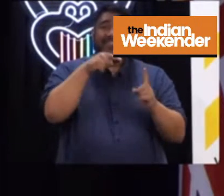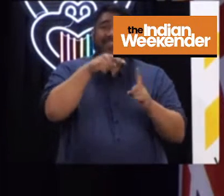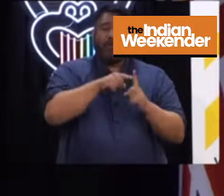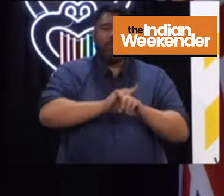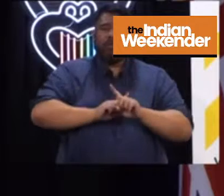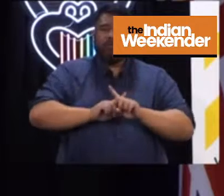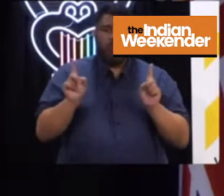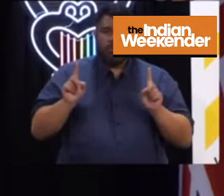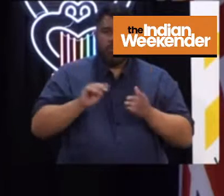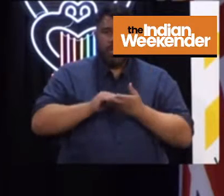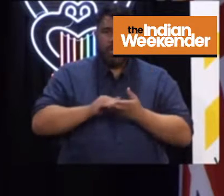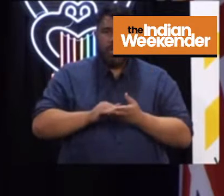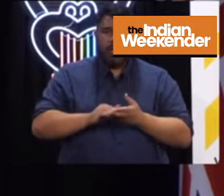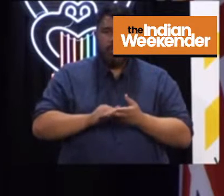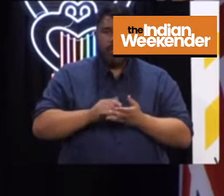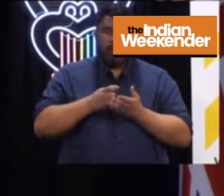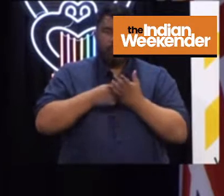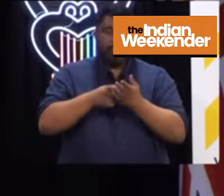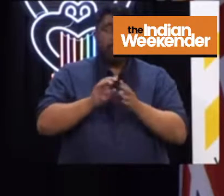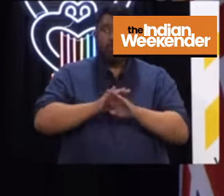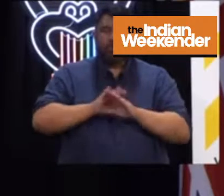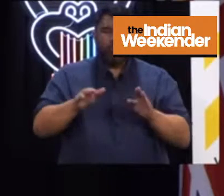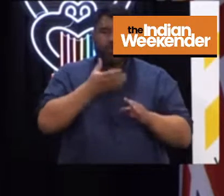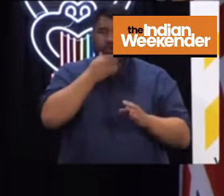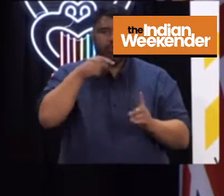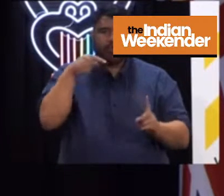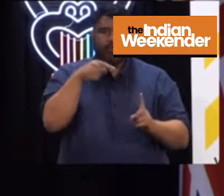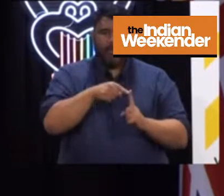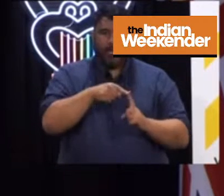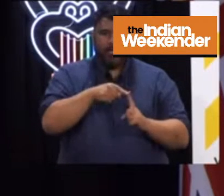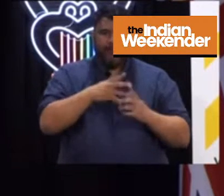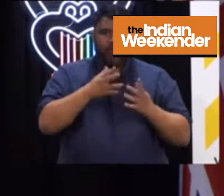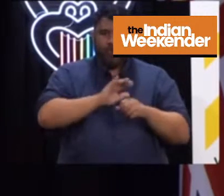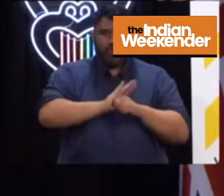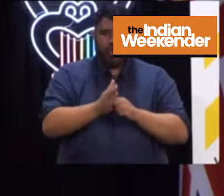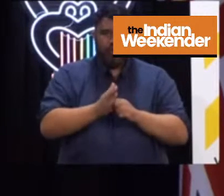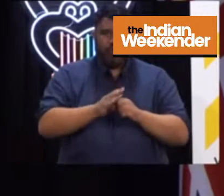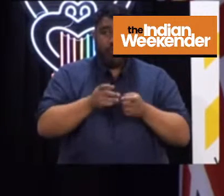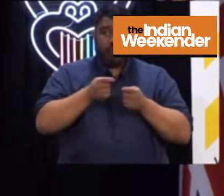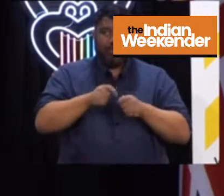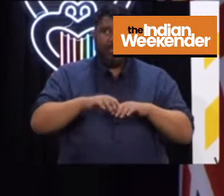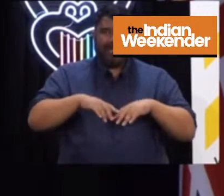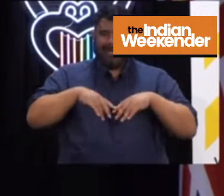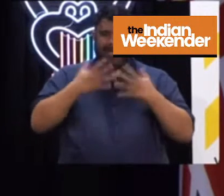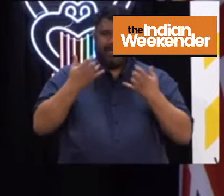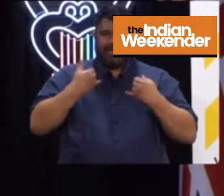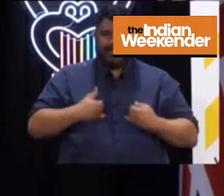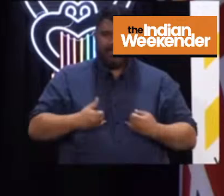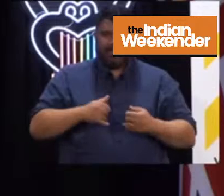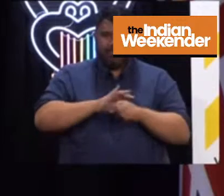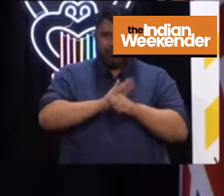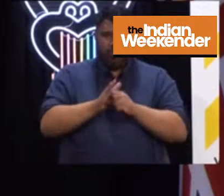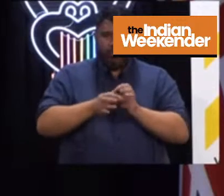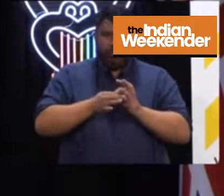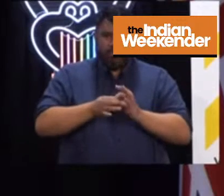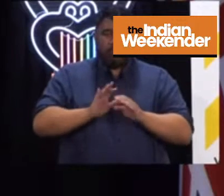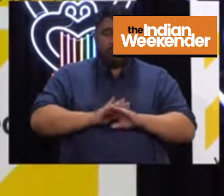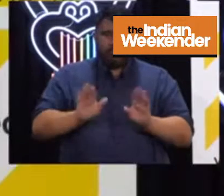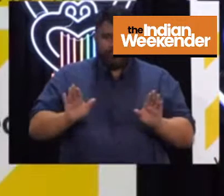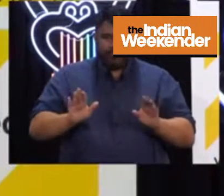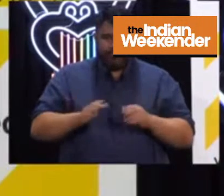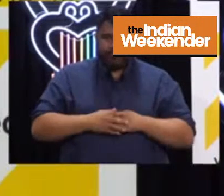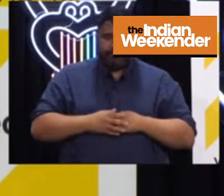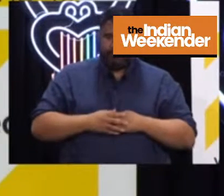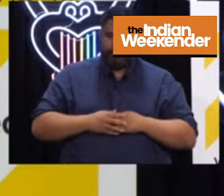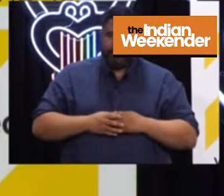people strongly not to take ivermectin, either as a preventive or for treatment of any symptoms that could be COVID-related. Yeah. Can I just ask Good point. We'll let